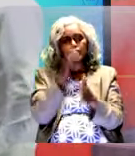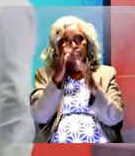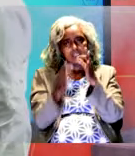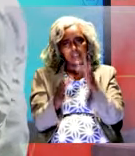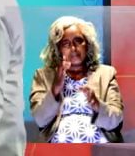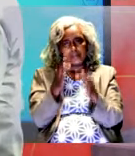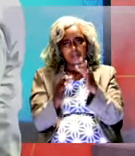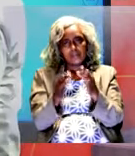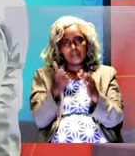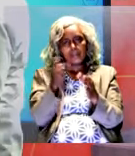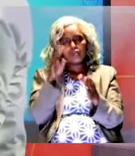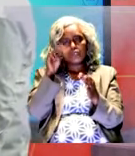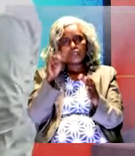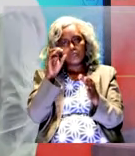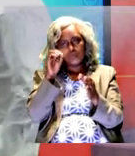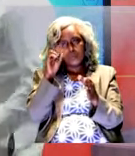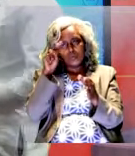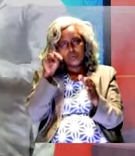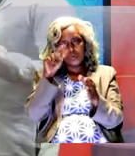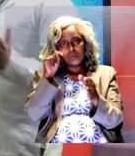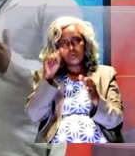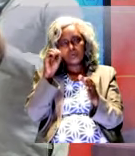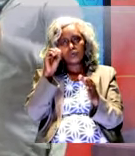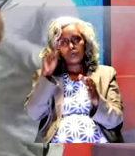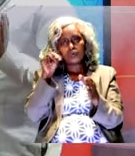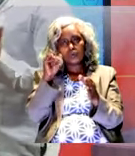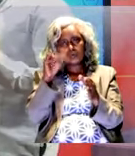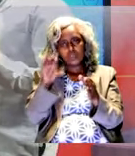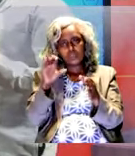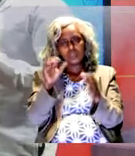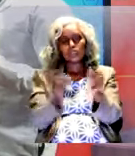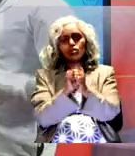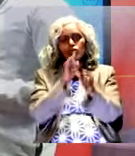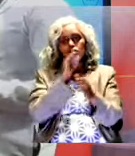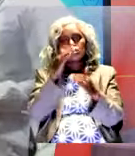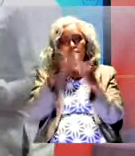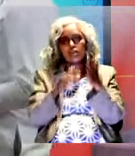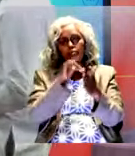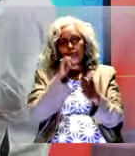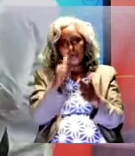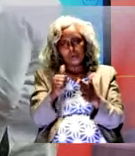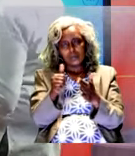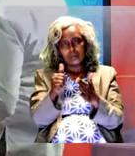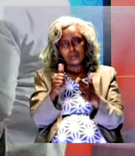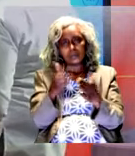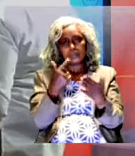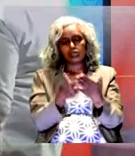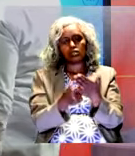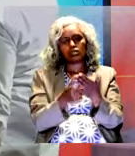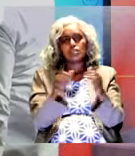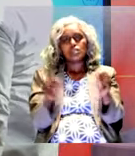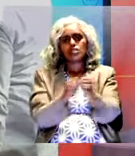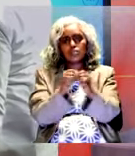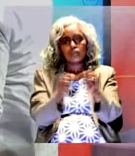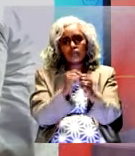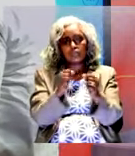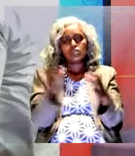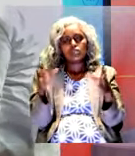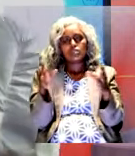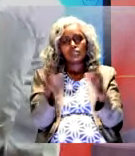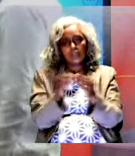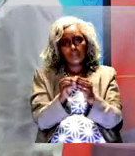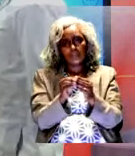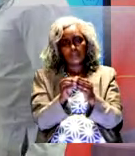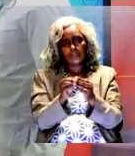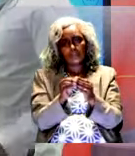If a monotonic sequence is unbounded, if it's not bounded, it's unbounded, in that case the sequence diverges.